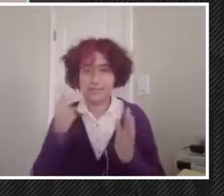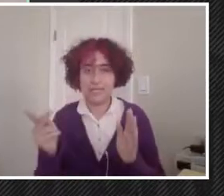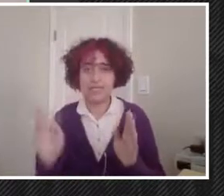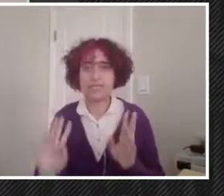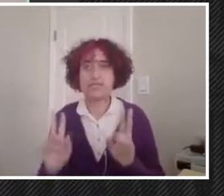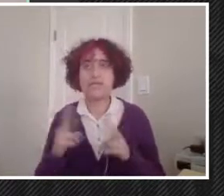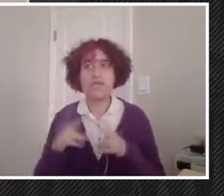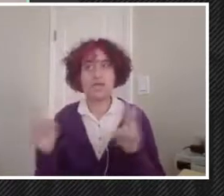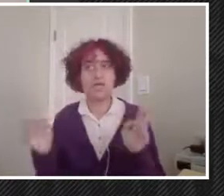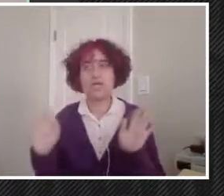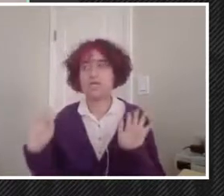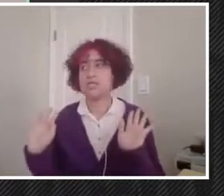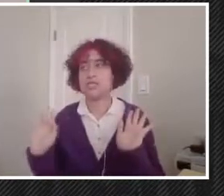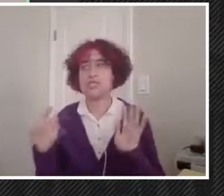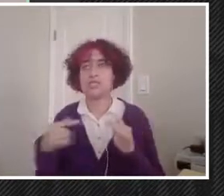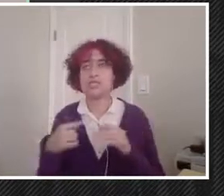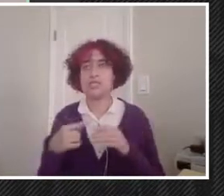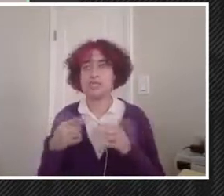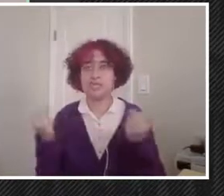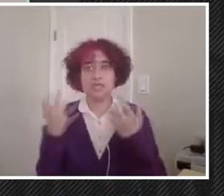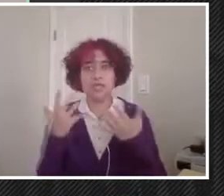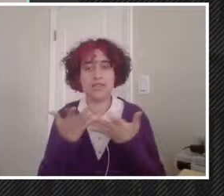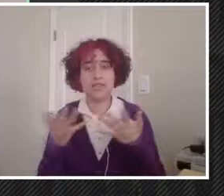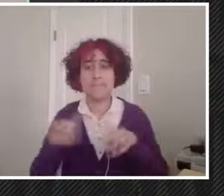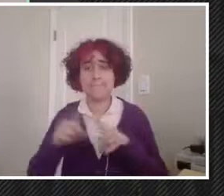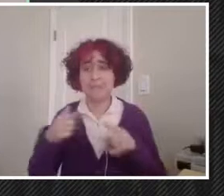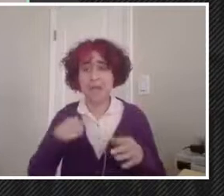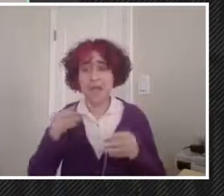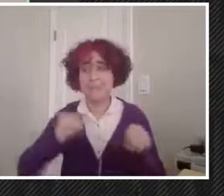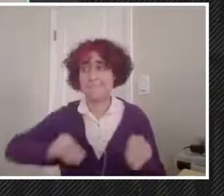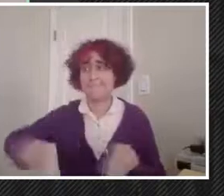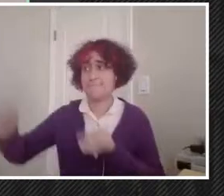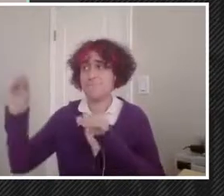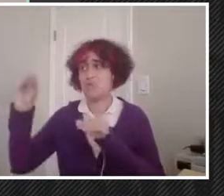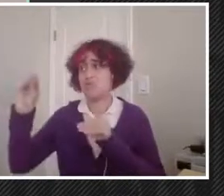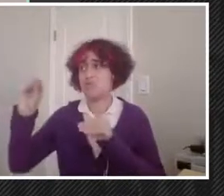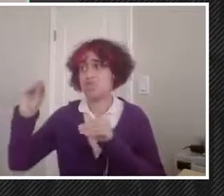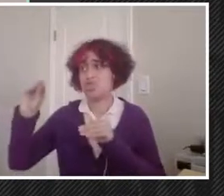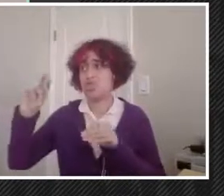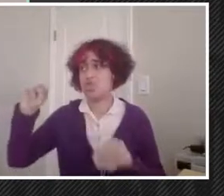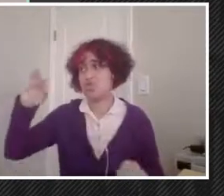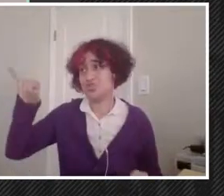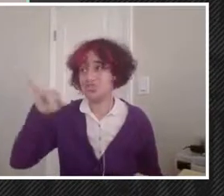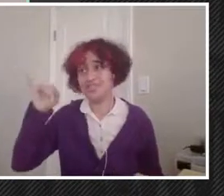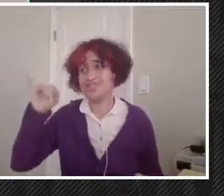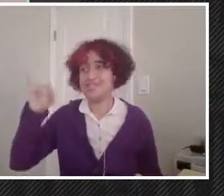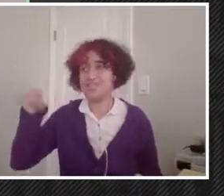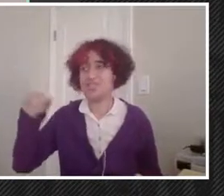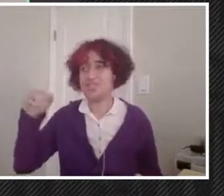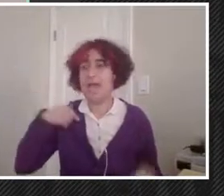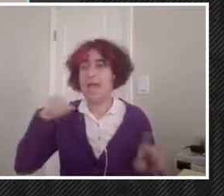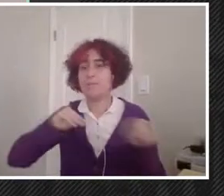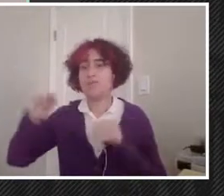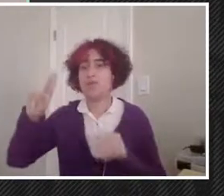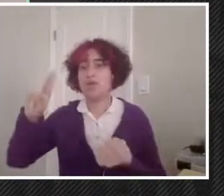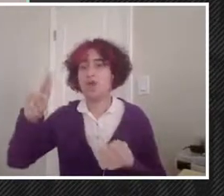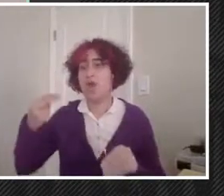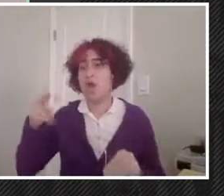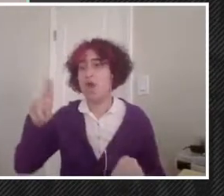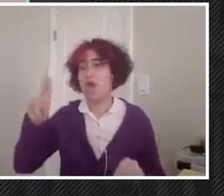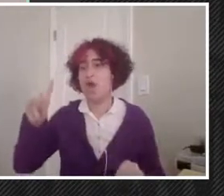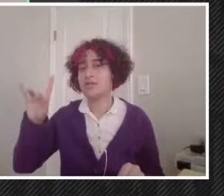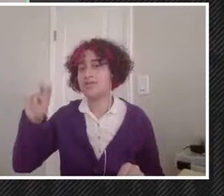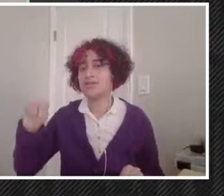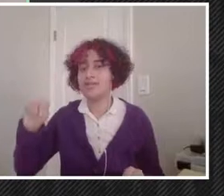once I moved to Jersey, I moved to Hudson County. Hudson County was one of the largest slave-holding